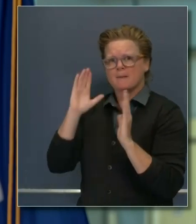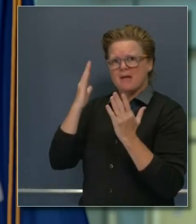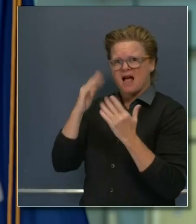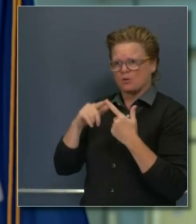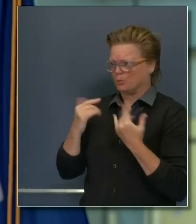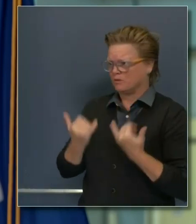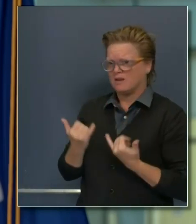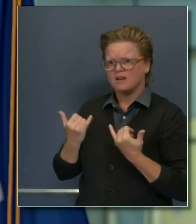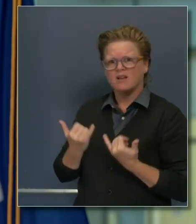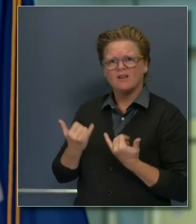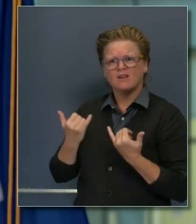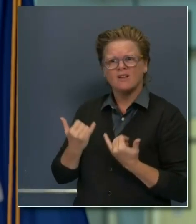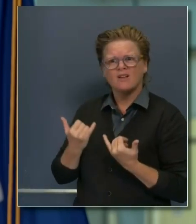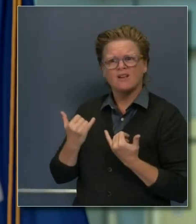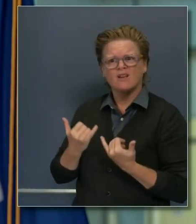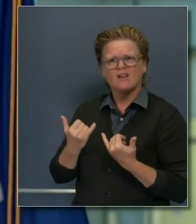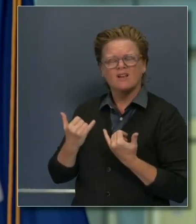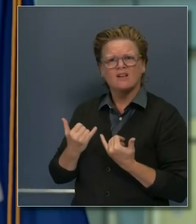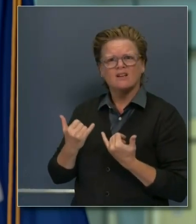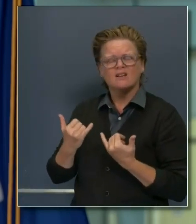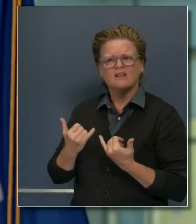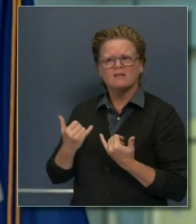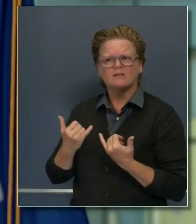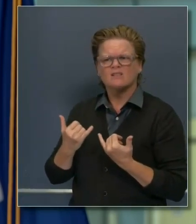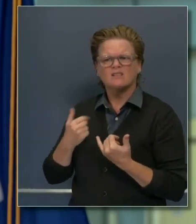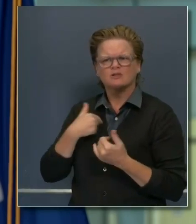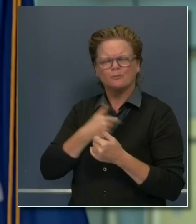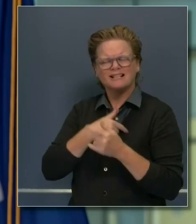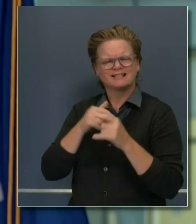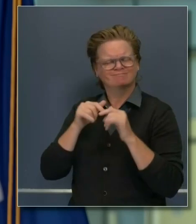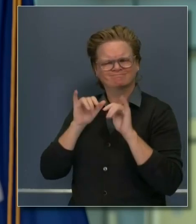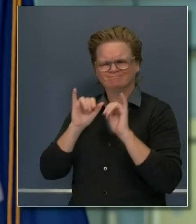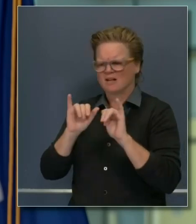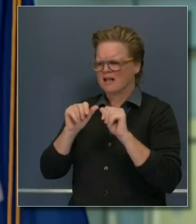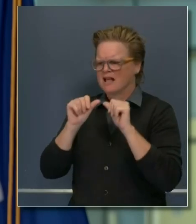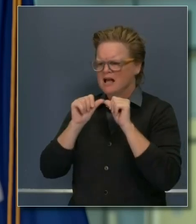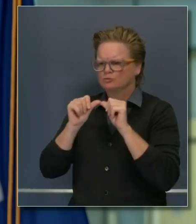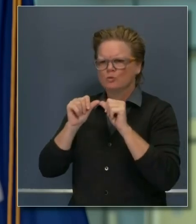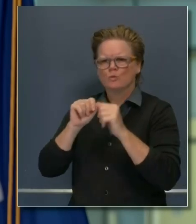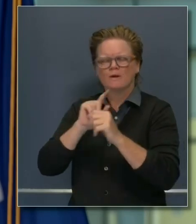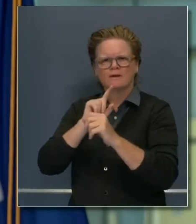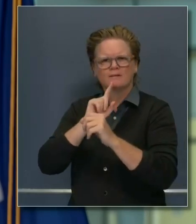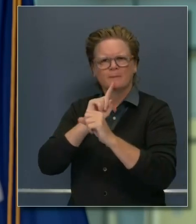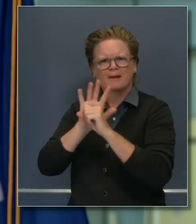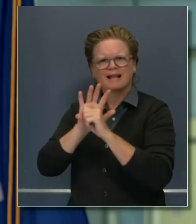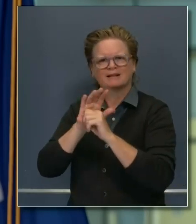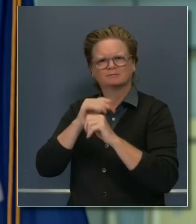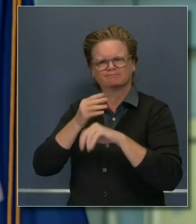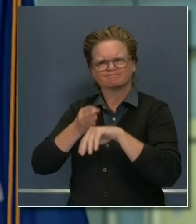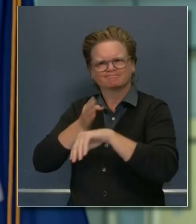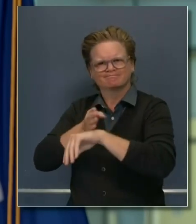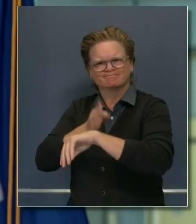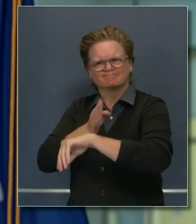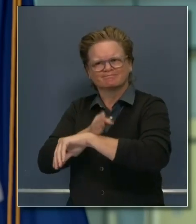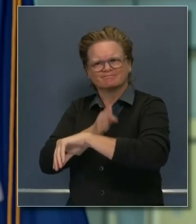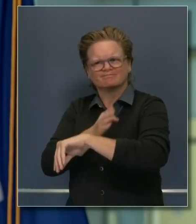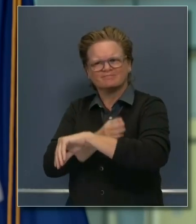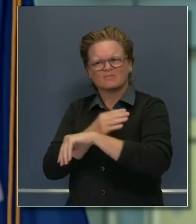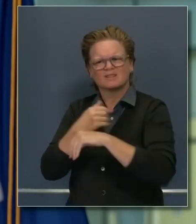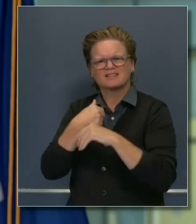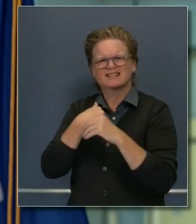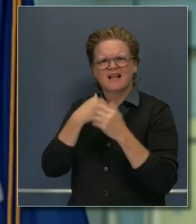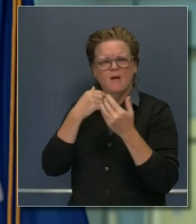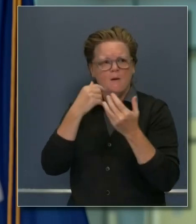process we continue to advance, but we're taking advantage of all the contemporary information we have learned over the